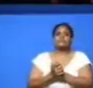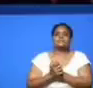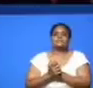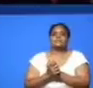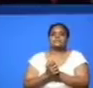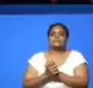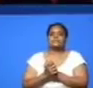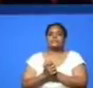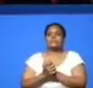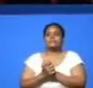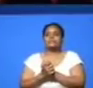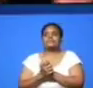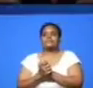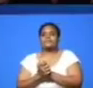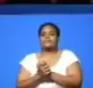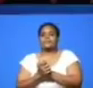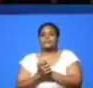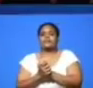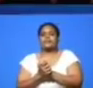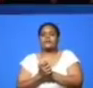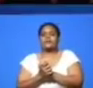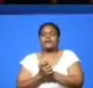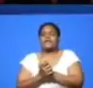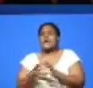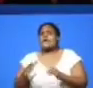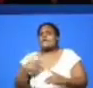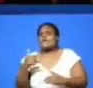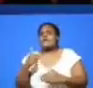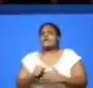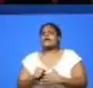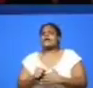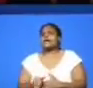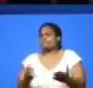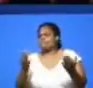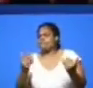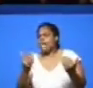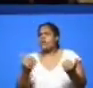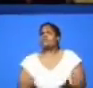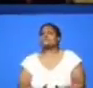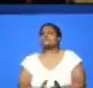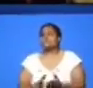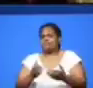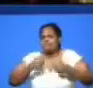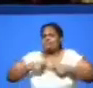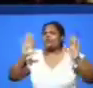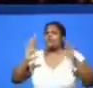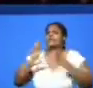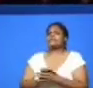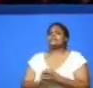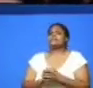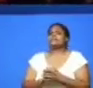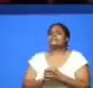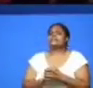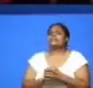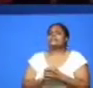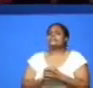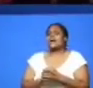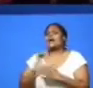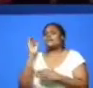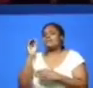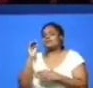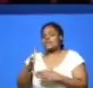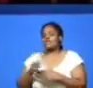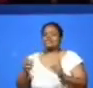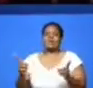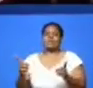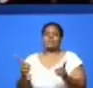I feel I could do the altar call and then preach afterwards. But they're up here, so let me allow them to sing that God's goodness is running after you.